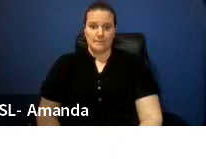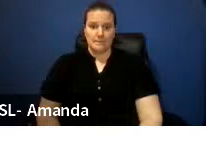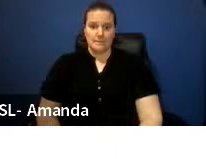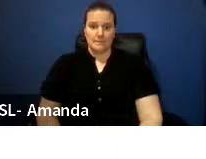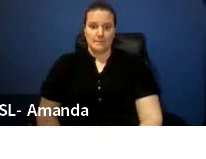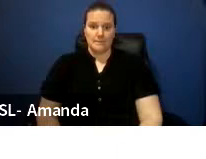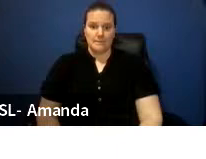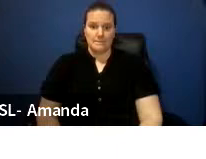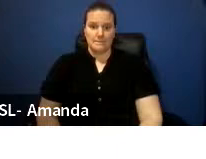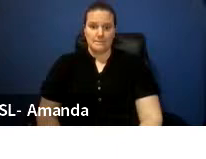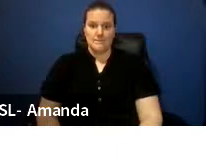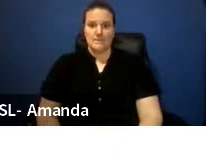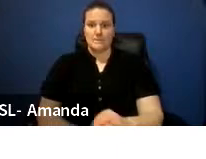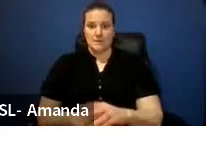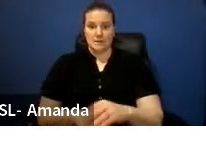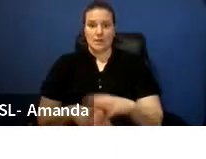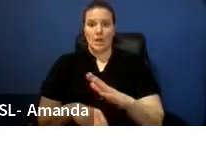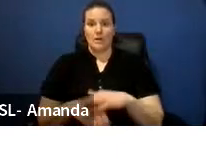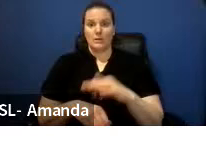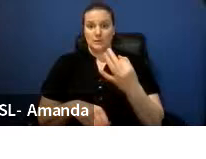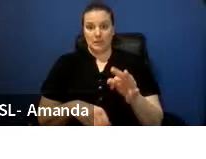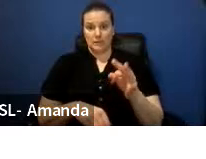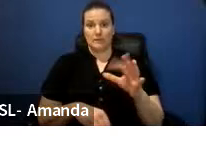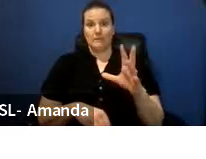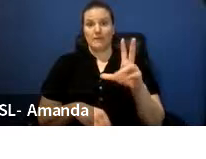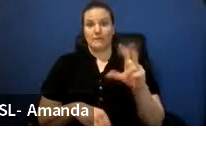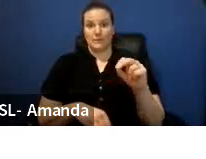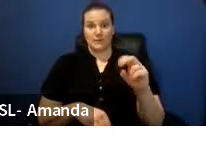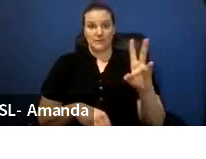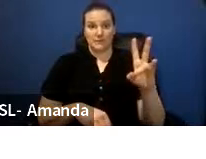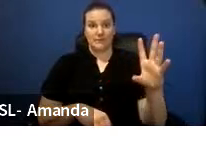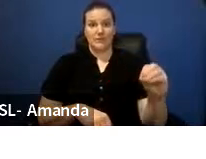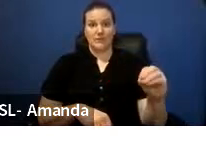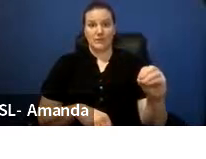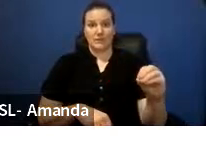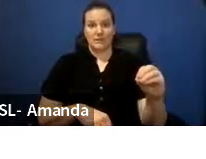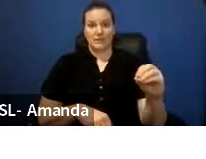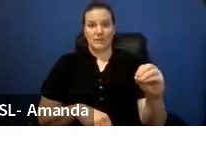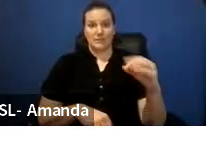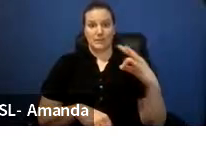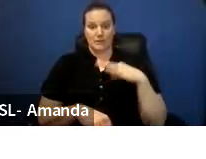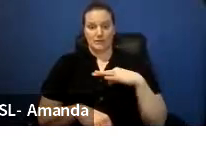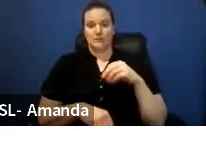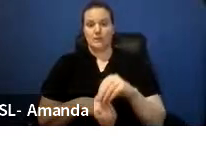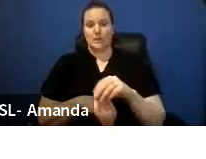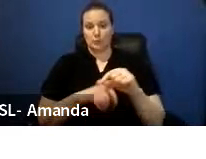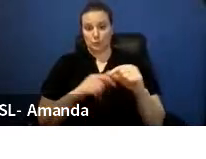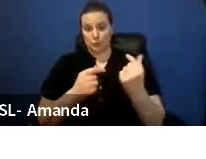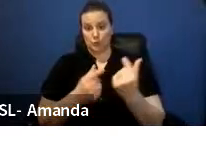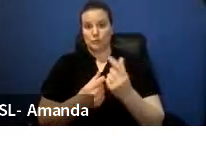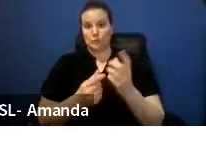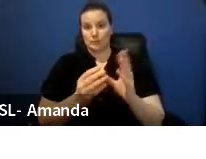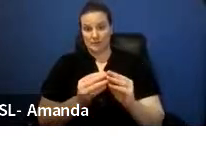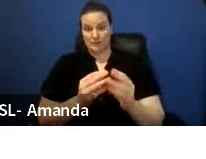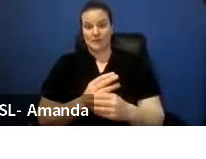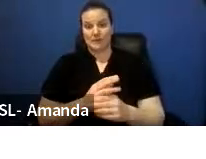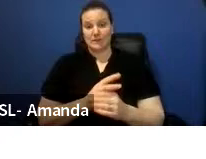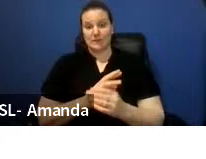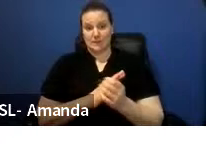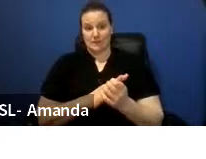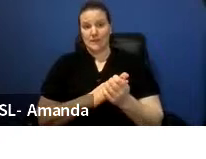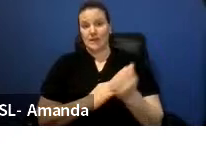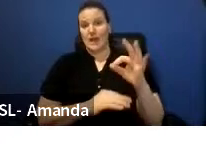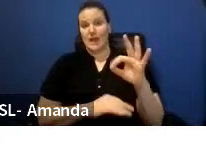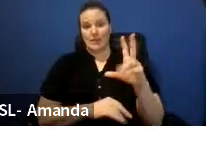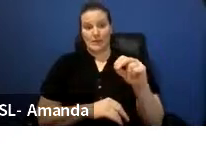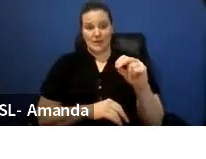Advisory group meeting on the 19th from 5:30 to 7:30. You can hear yourself. Benefits advisory group meeting from 9:30 to 11:30